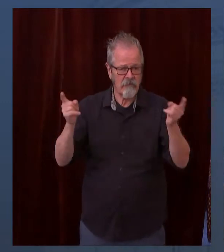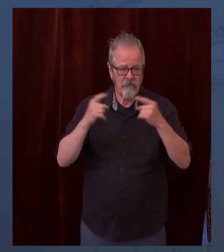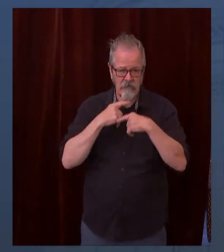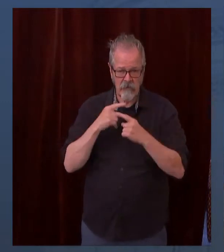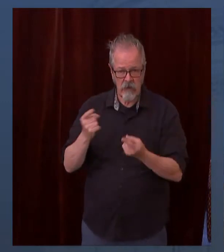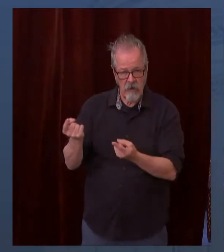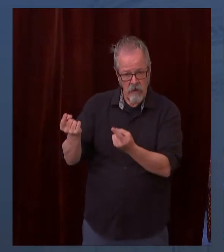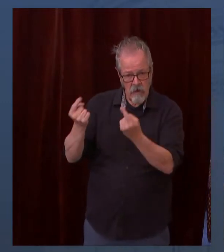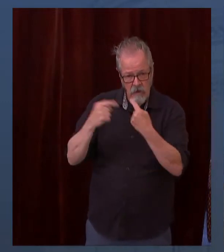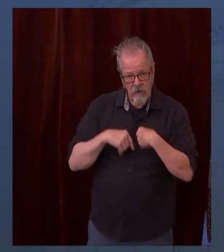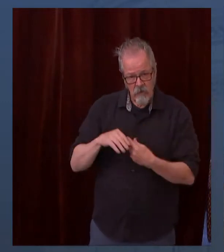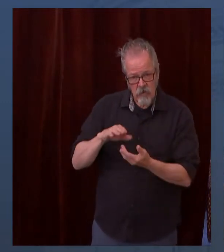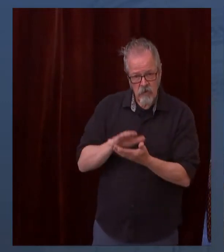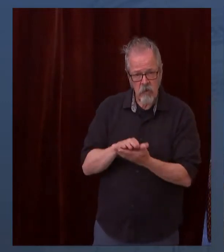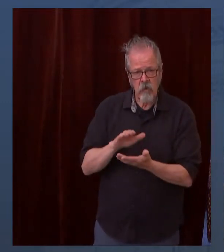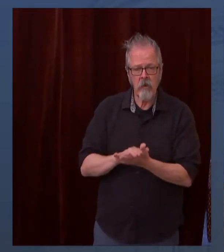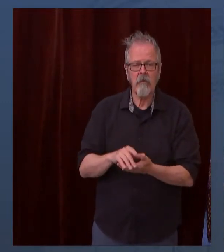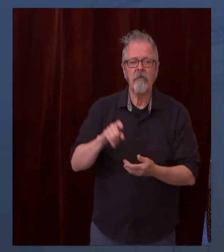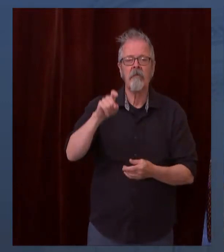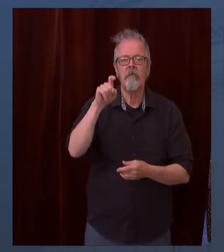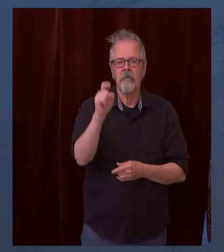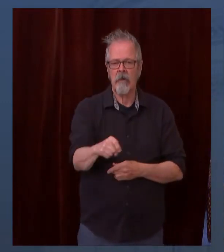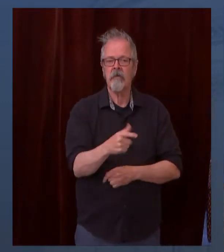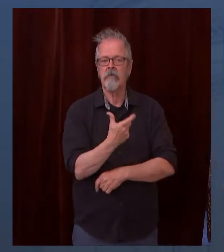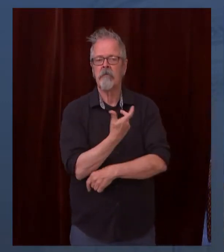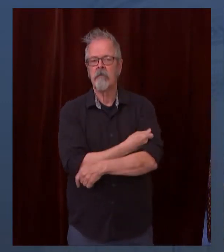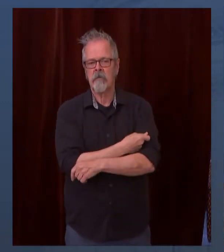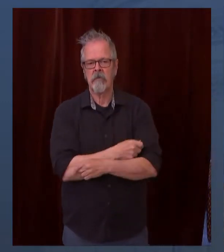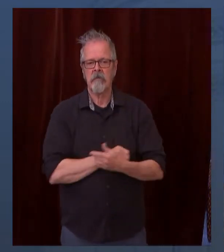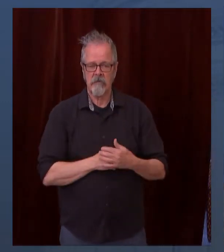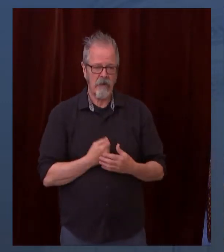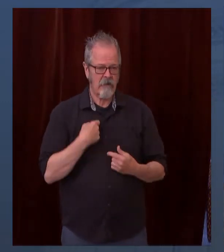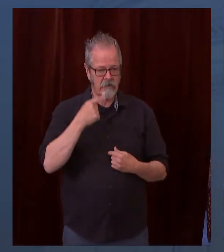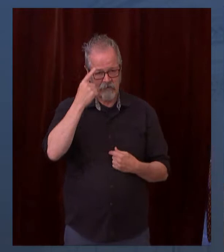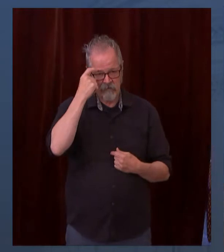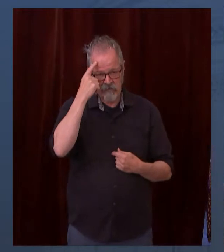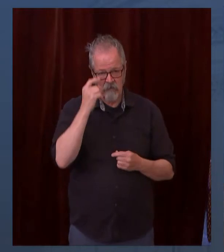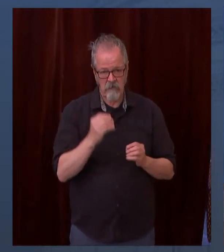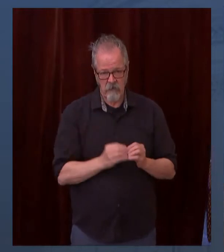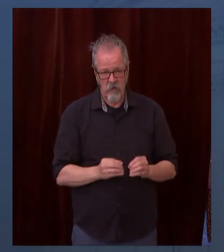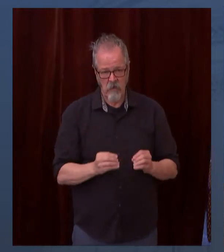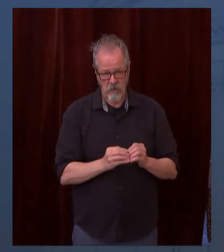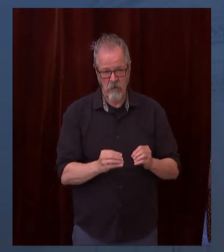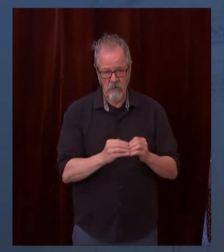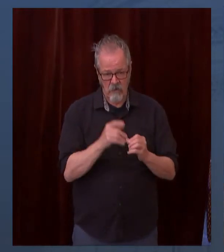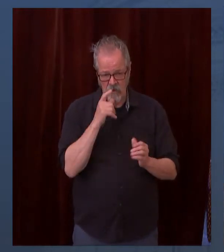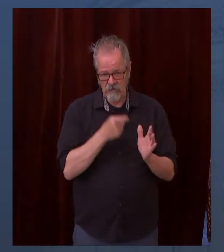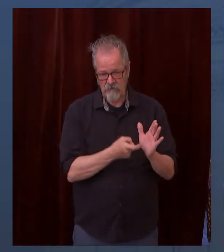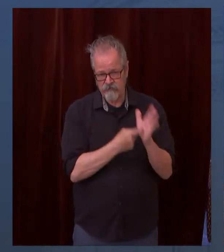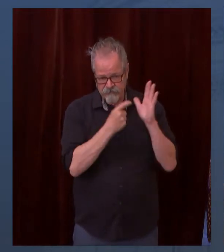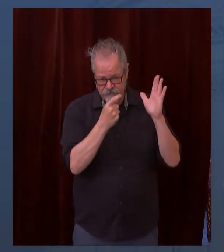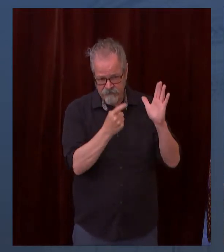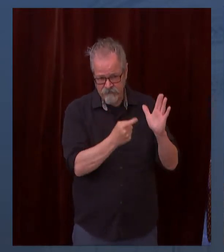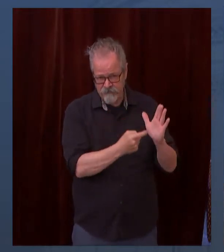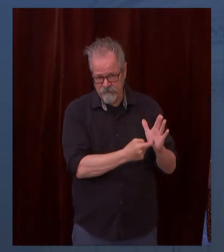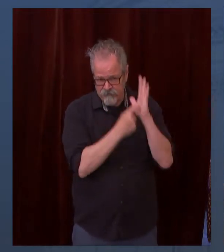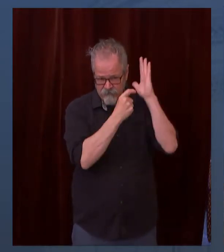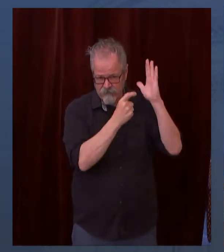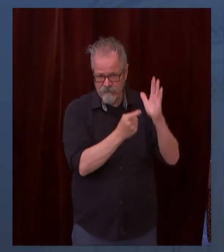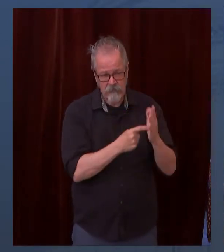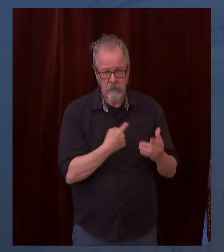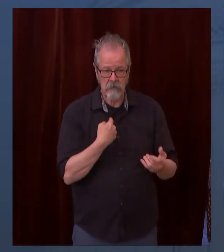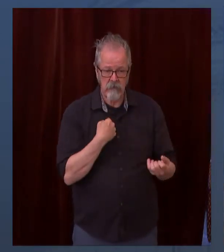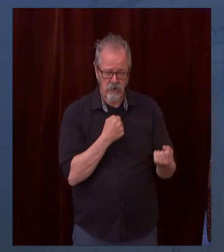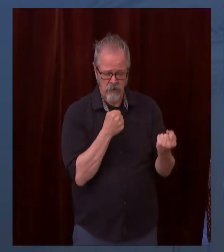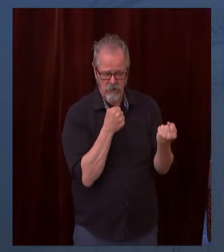regard, and I am supportive of those efforts. We simply can't have these outbreaks that not only injure